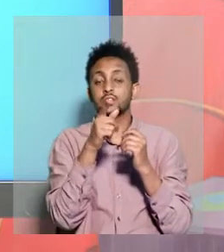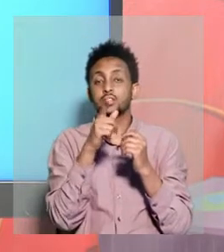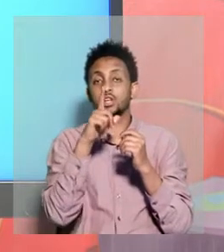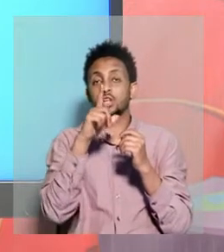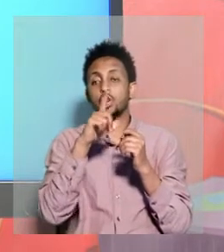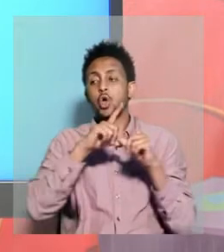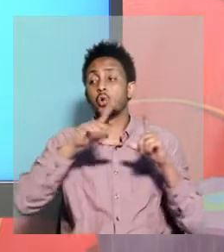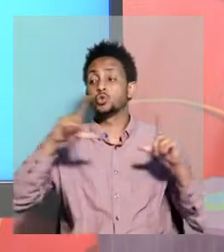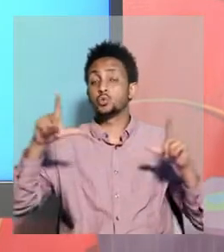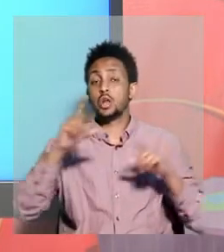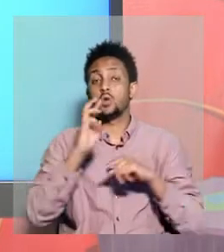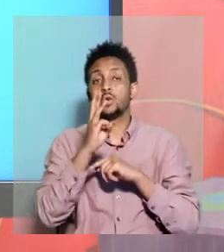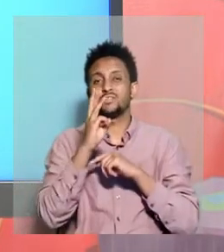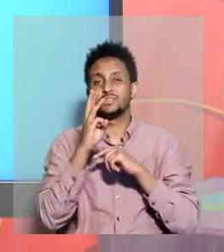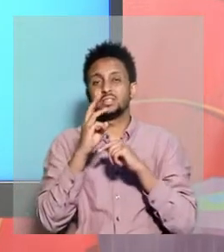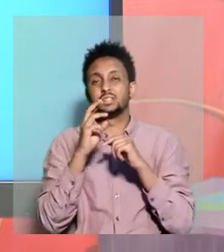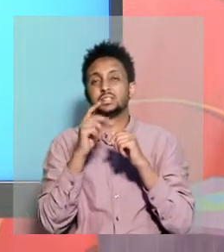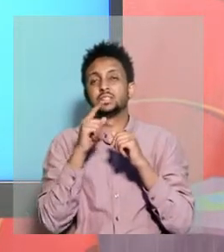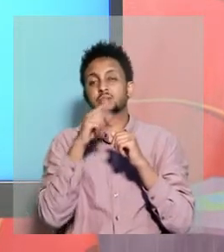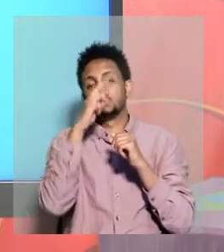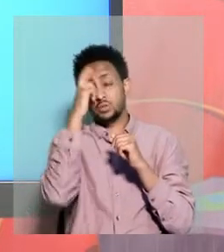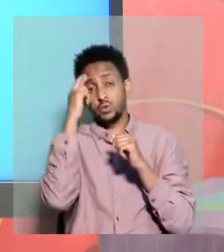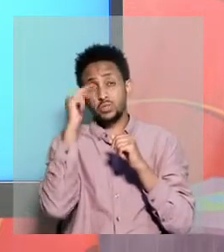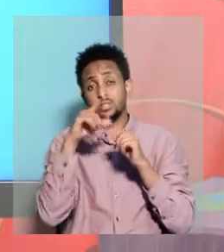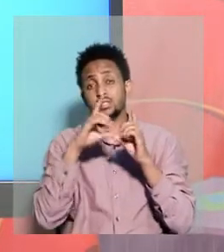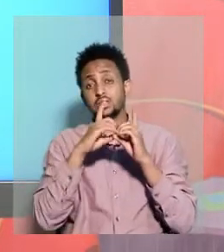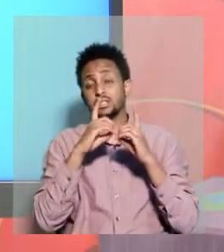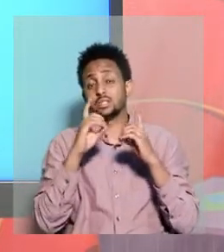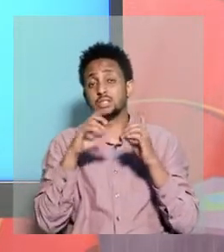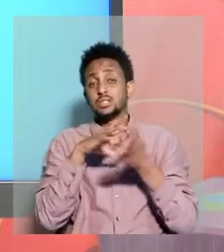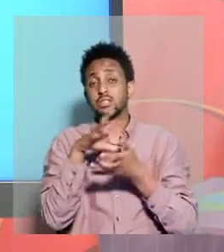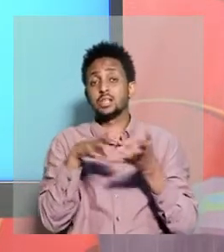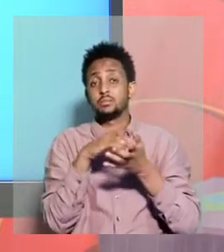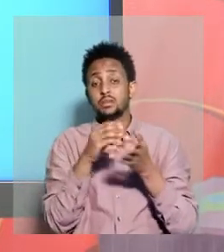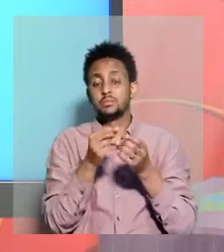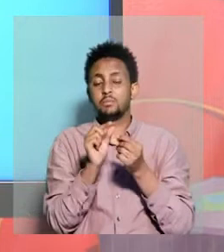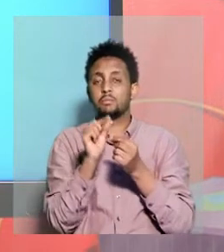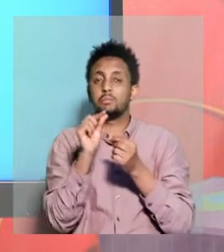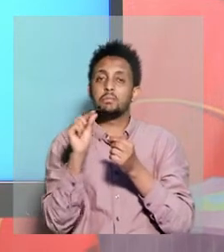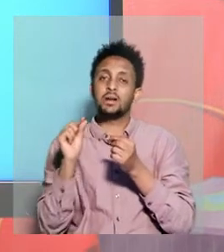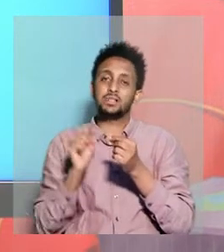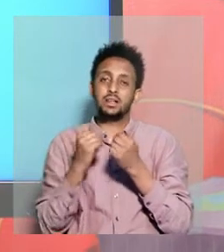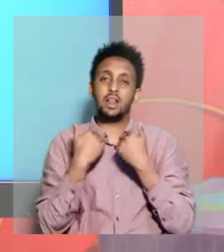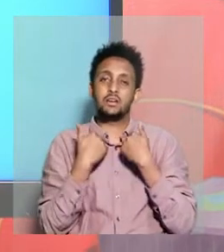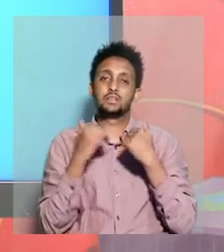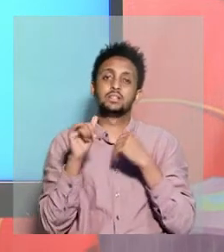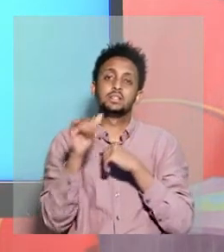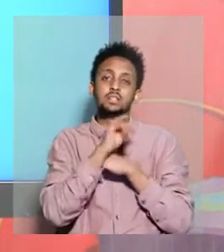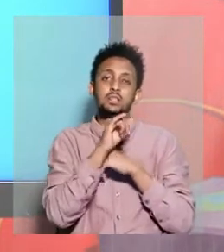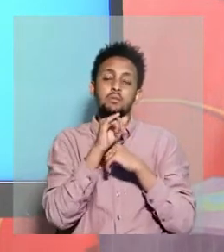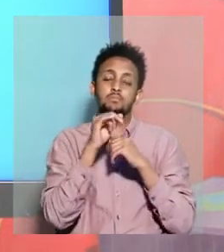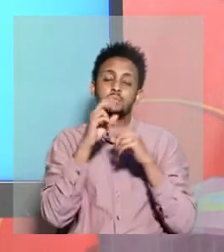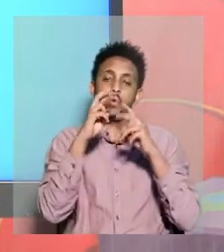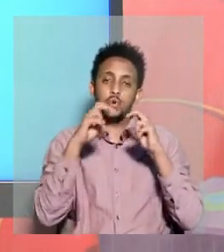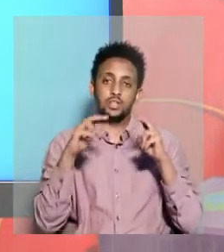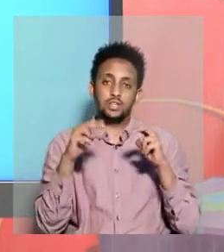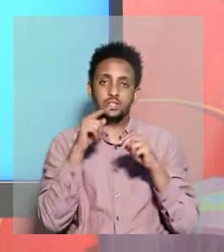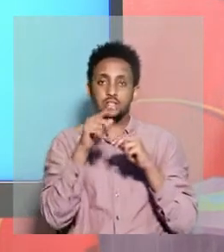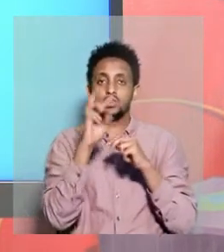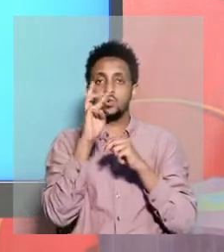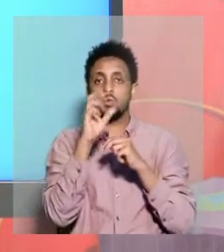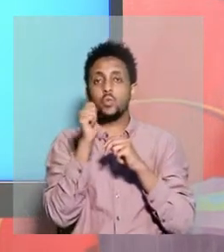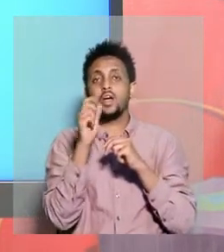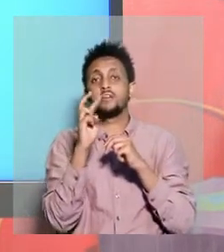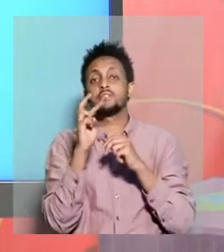a longitudinal wave. It's longitudinal because that the disturbed particle has the same orientation as that of the